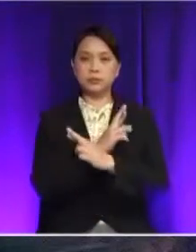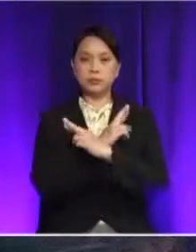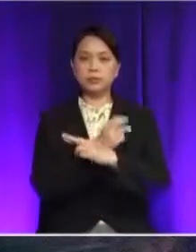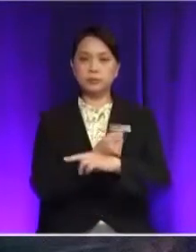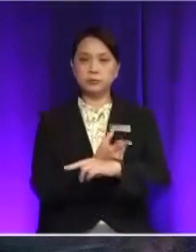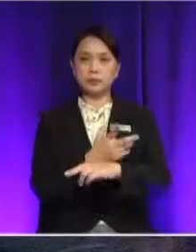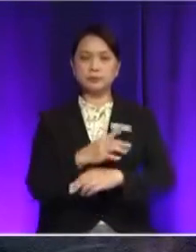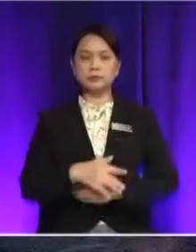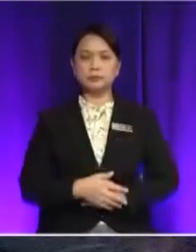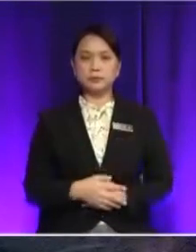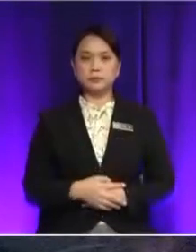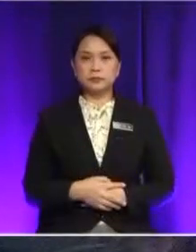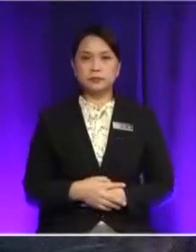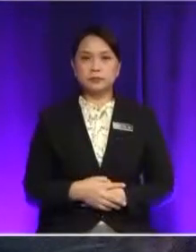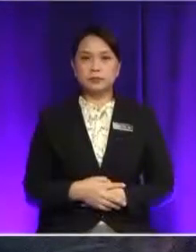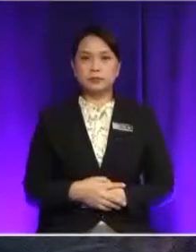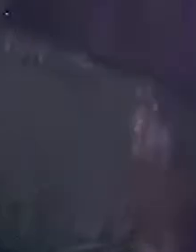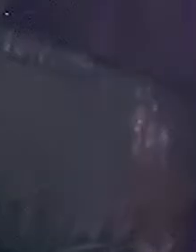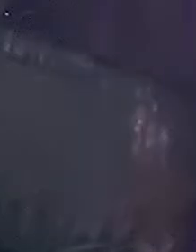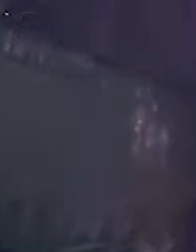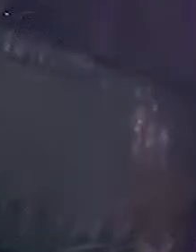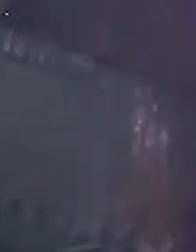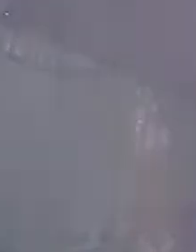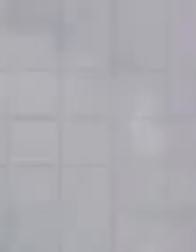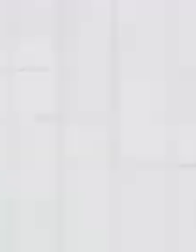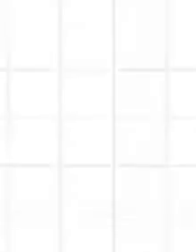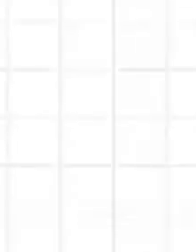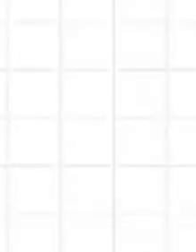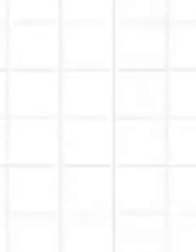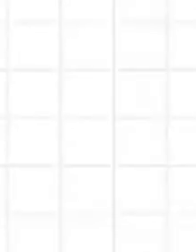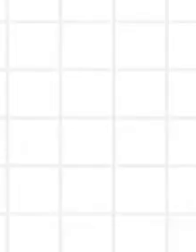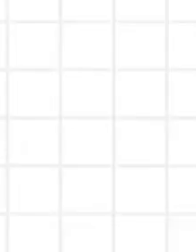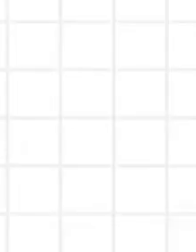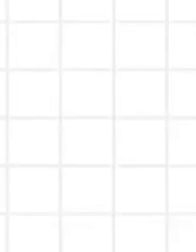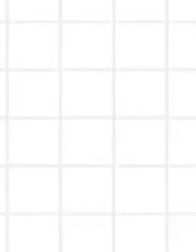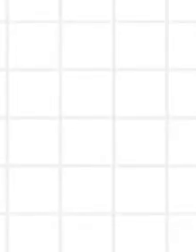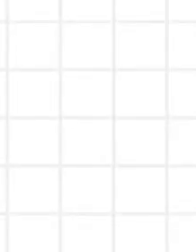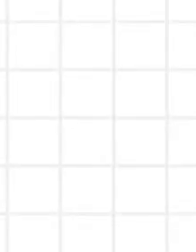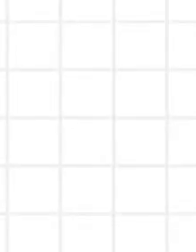back here on Didik TV, KPM.